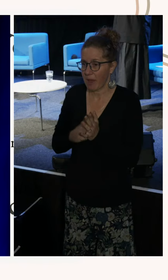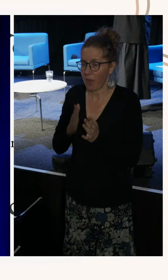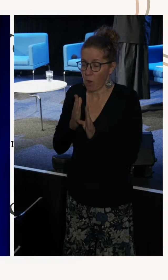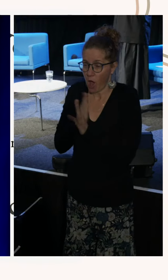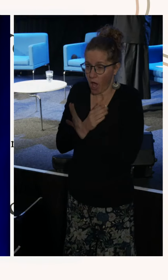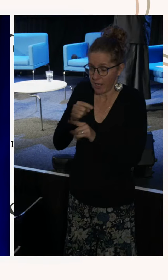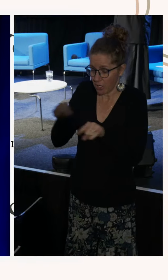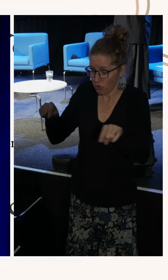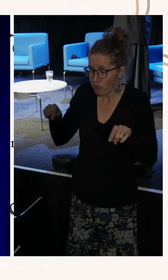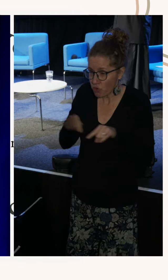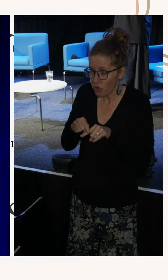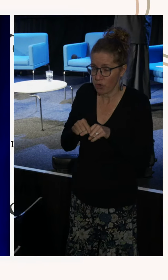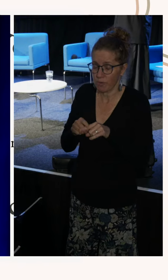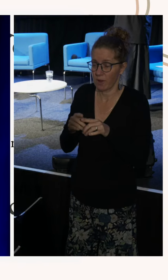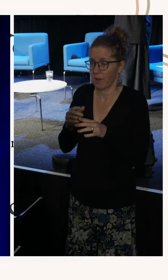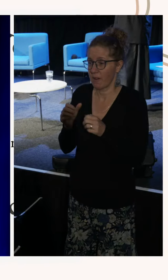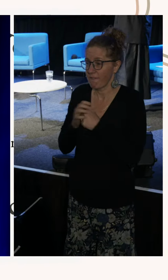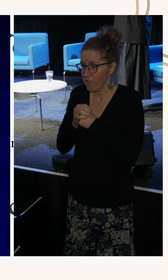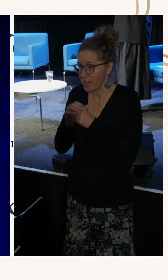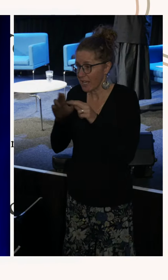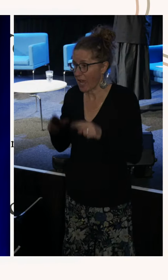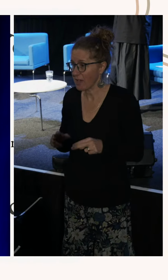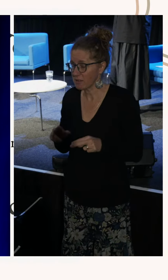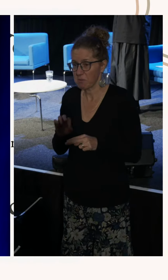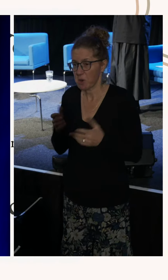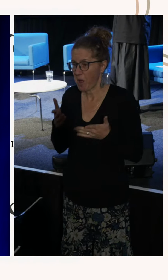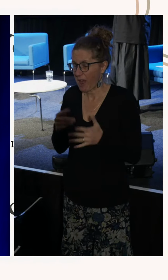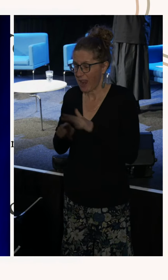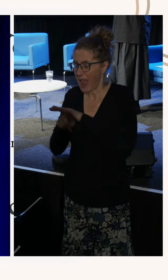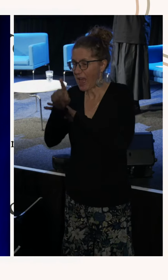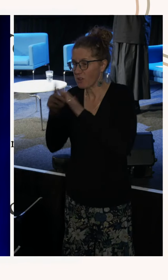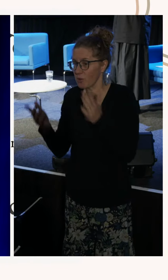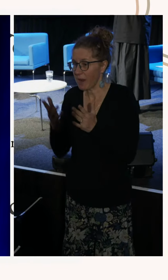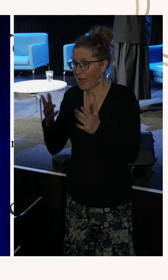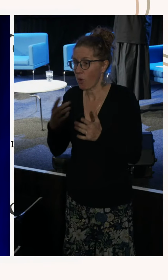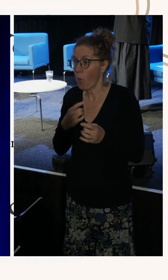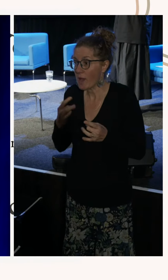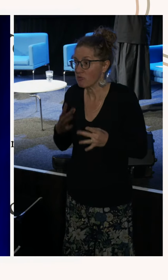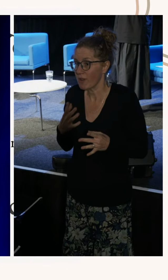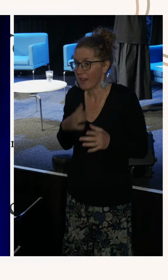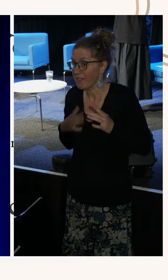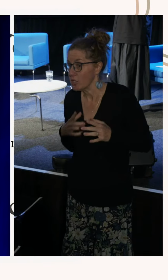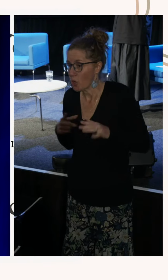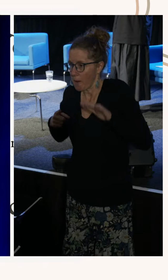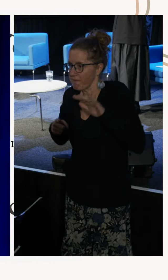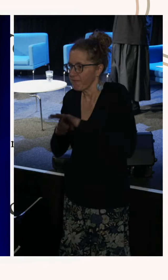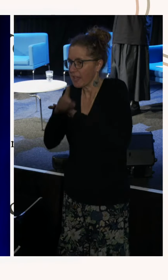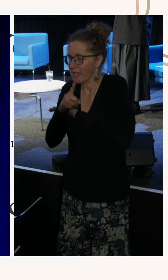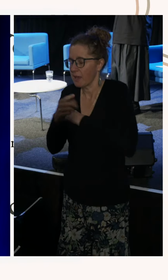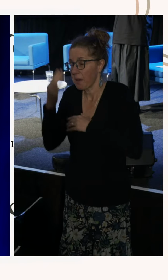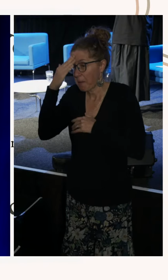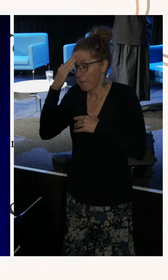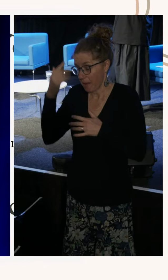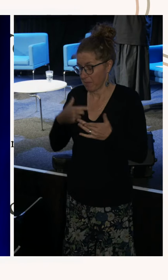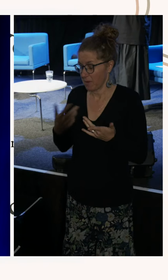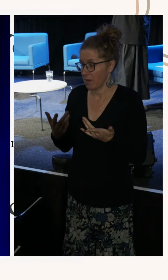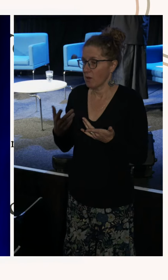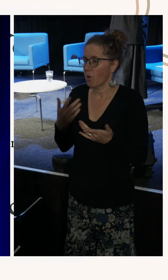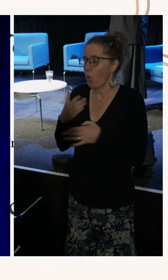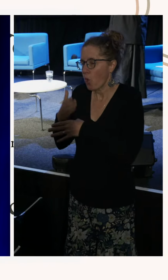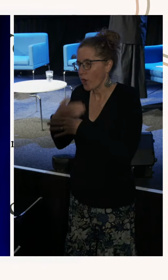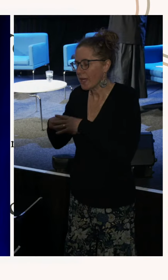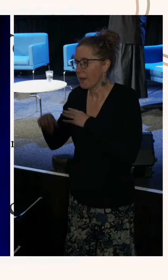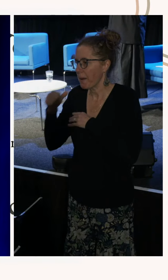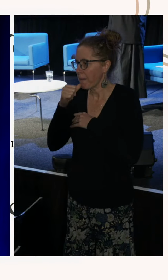flats, friendly houses. I was rarely allowed out to play and we were always ready to flee in an instant. Mum was usually doing work in a pub, housemaiding or